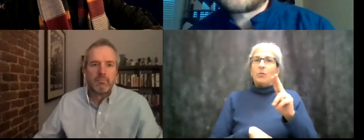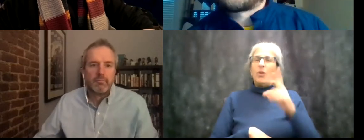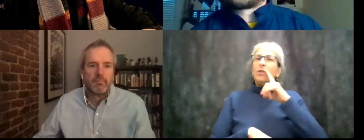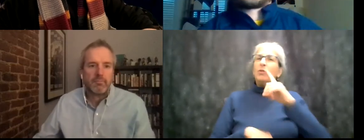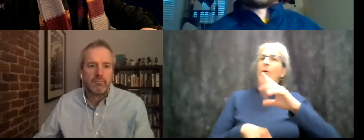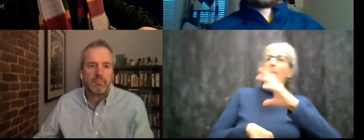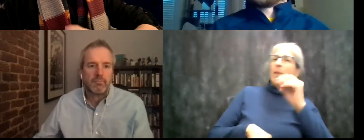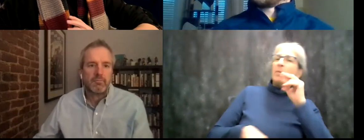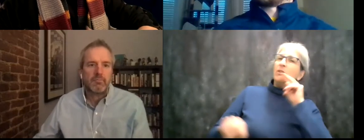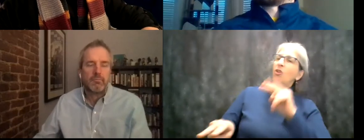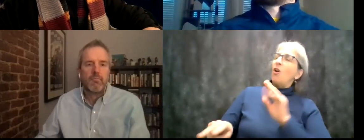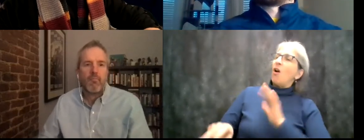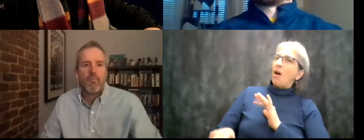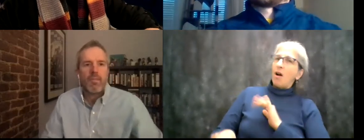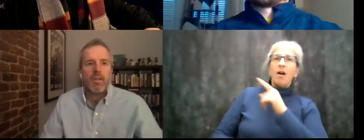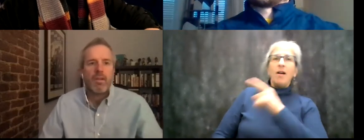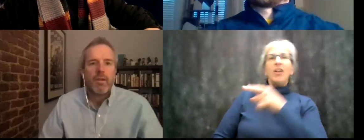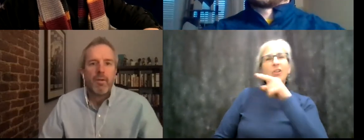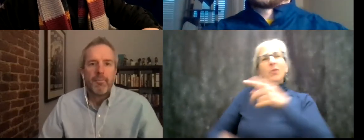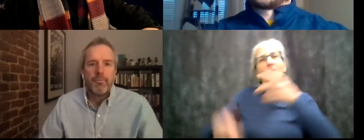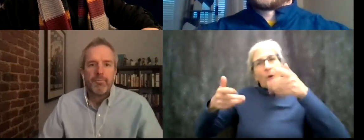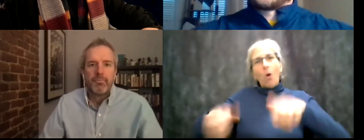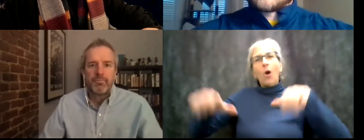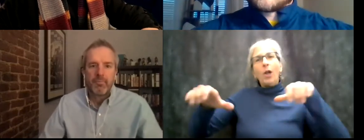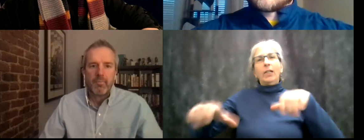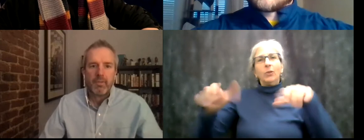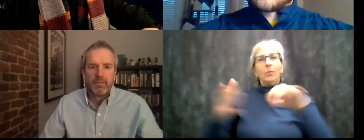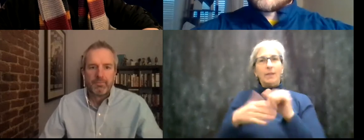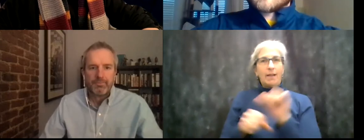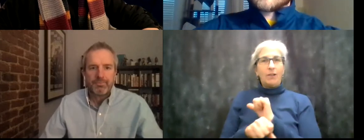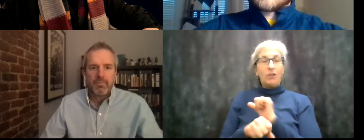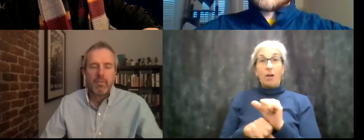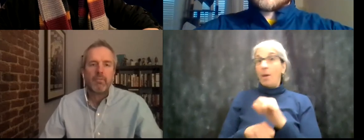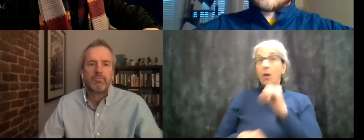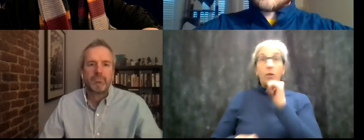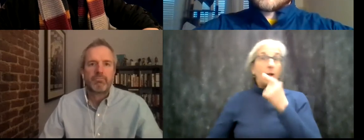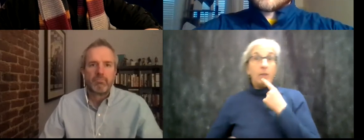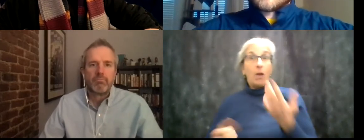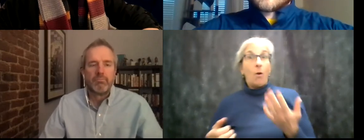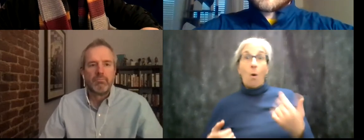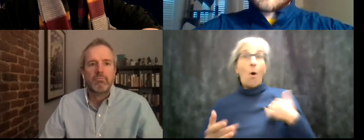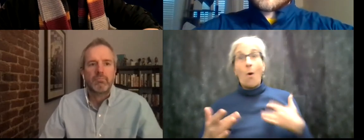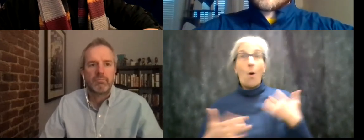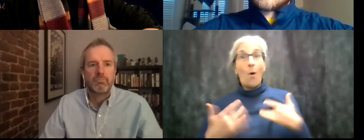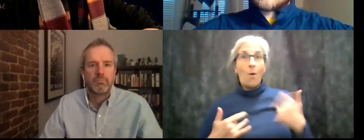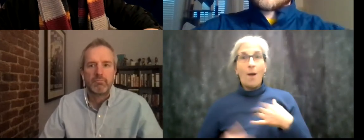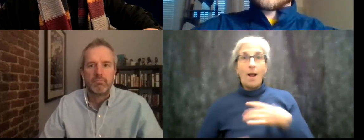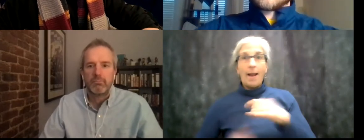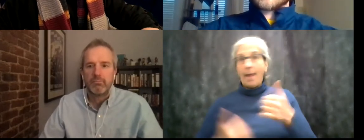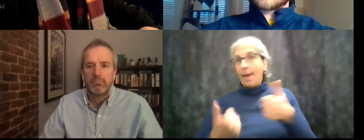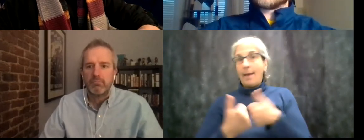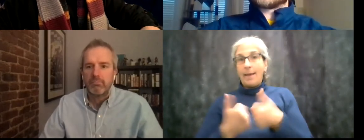because it shows you're already kind of doing it. It's not like you're just saying, hey, I like games, I want to try it. And again, there's nothing wrong with